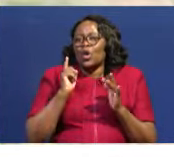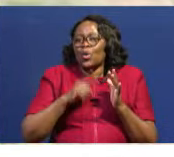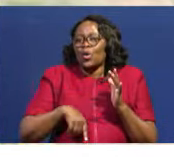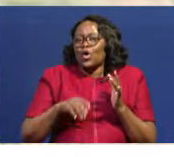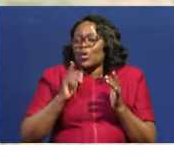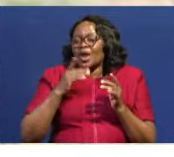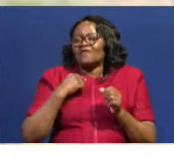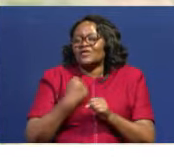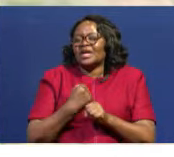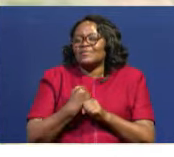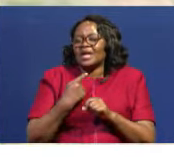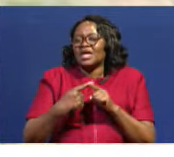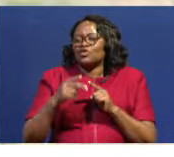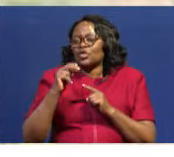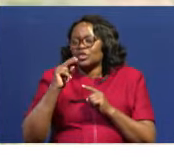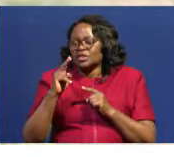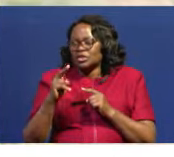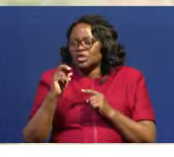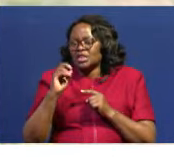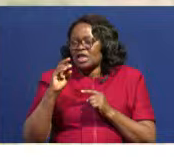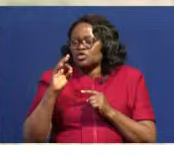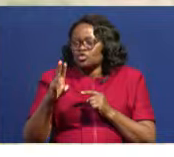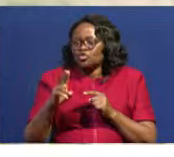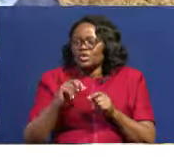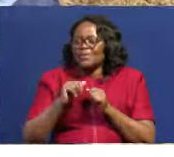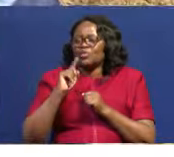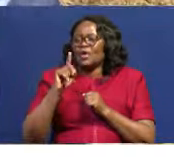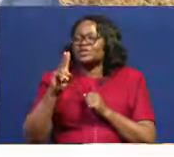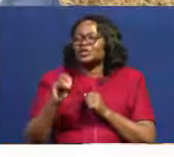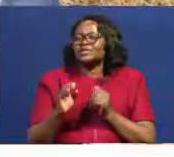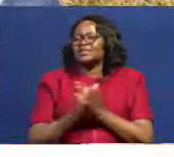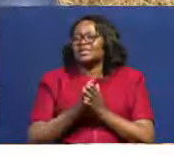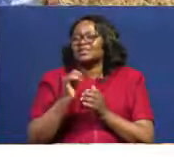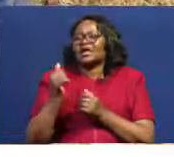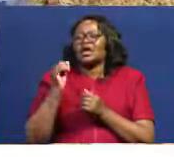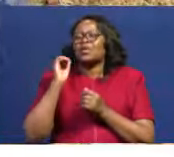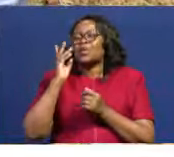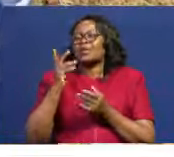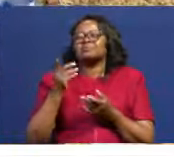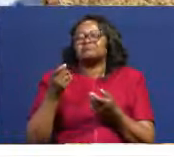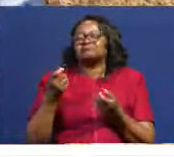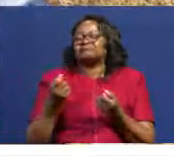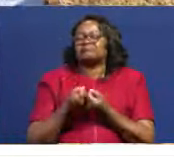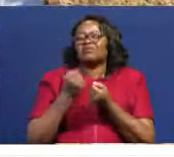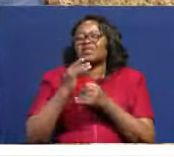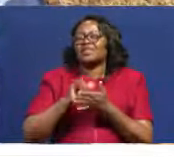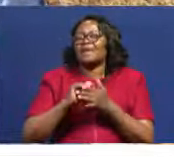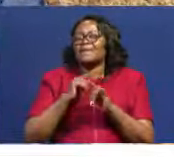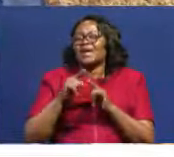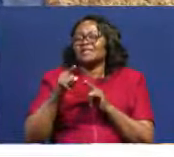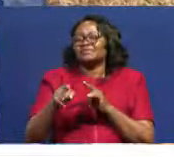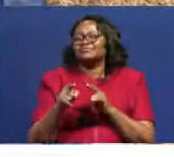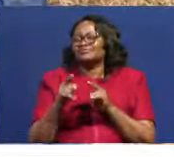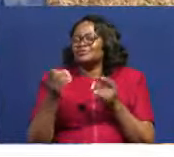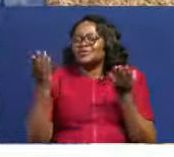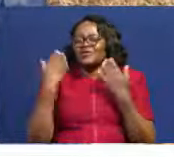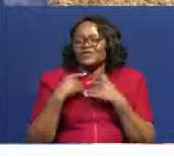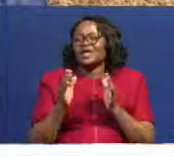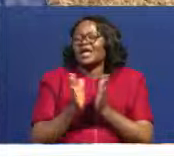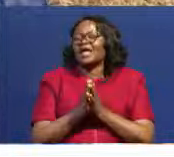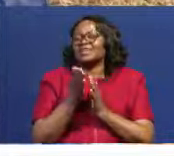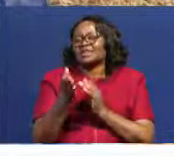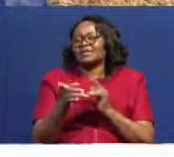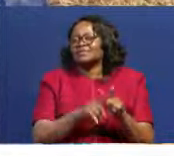will have been done by 2032 is approximately 120, and the rest probably will now come after that. But the dam will then be complete again. There